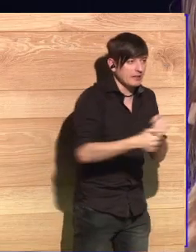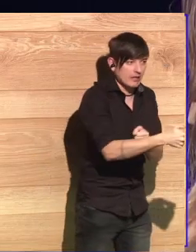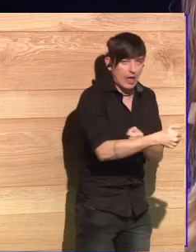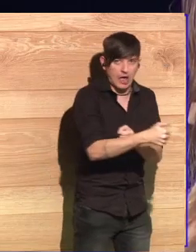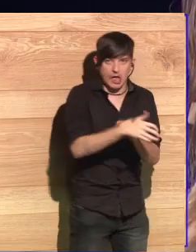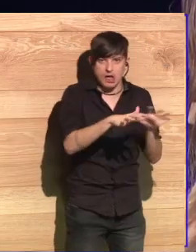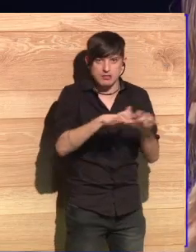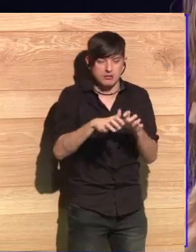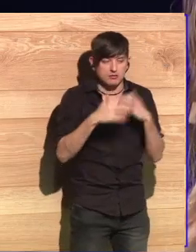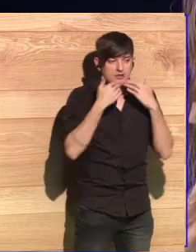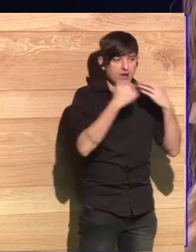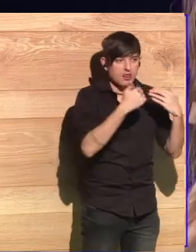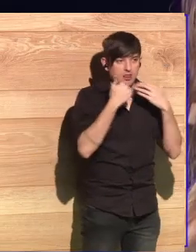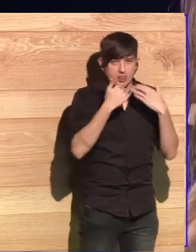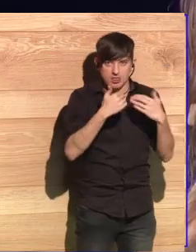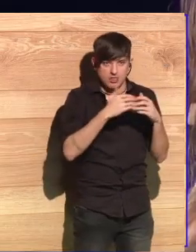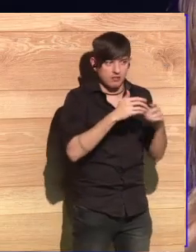there.